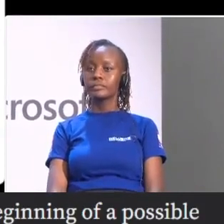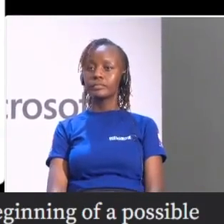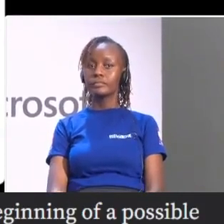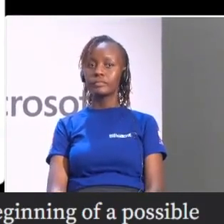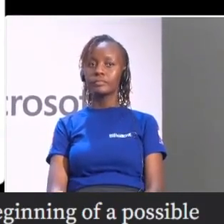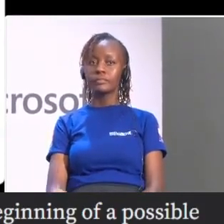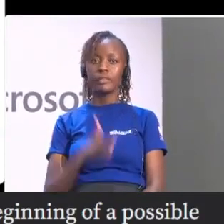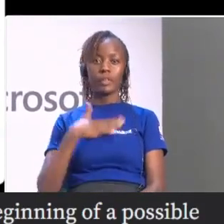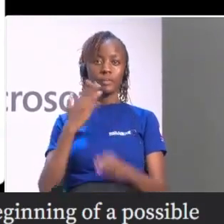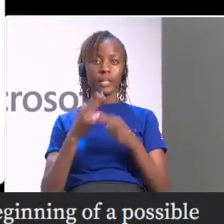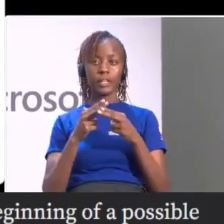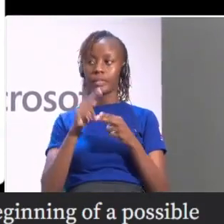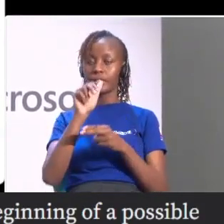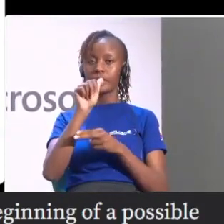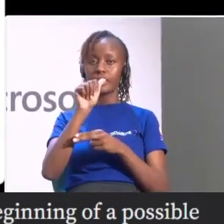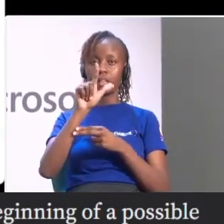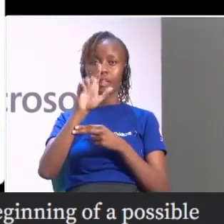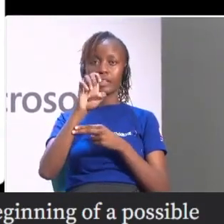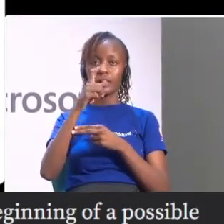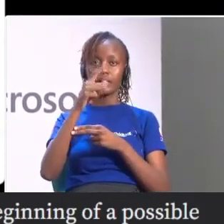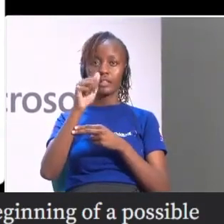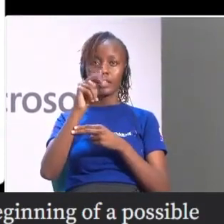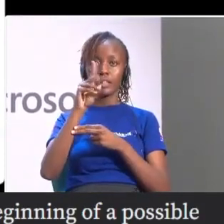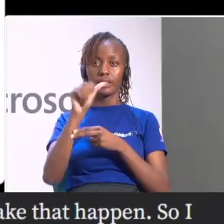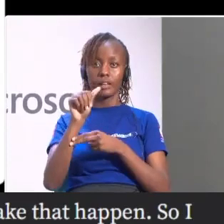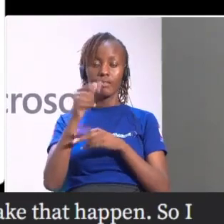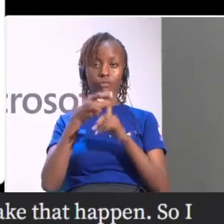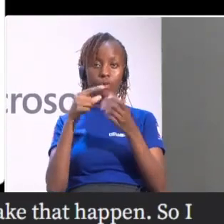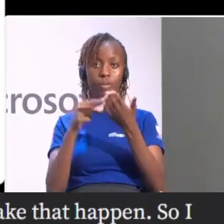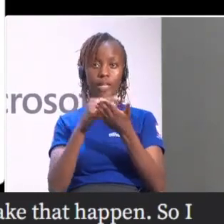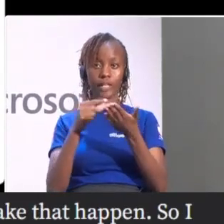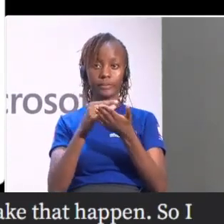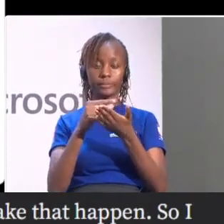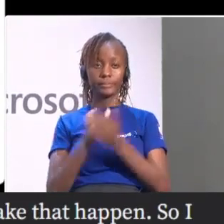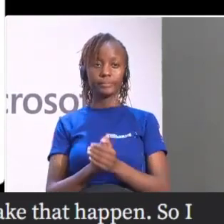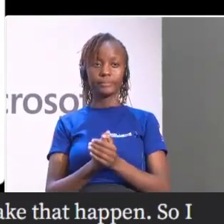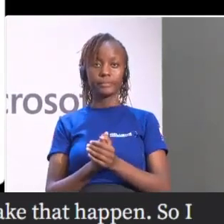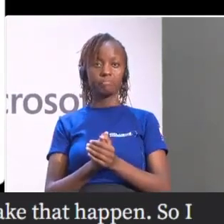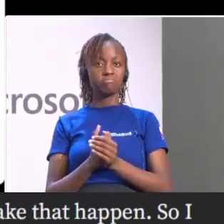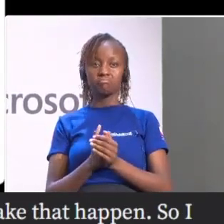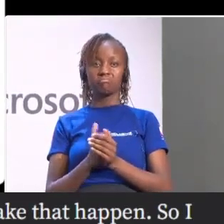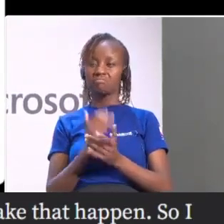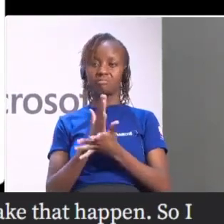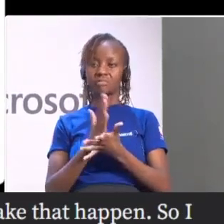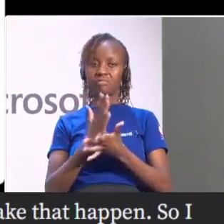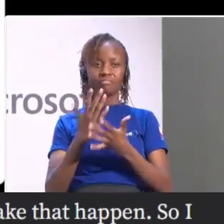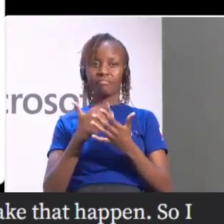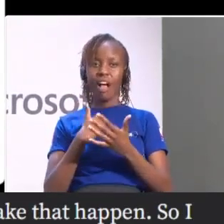So I'm Alexander Kojotete from Ghana. I think there's no argument